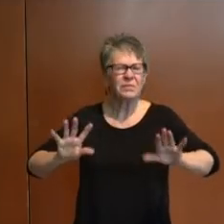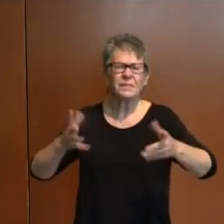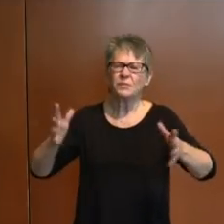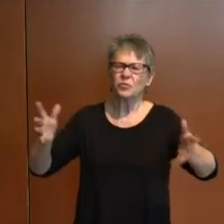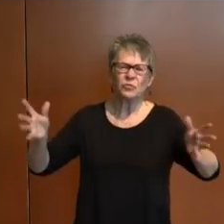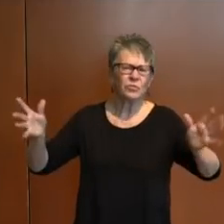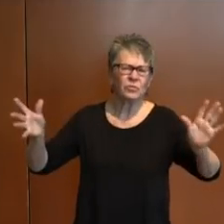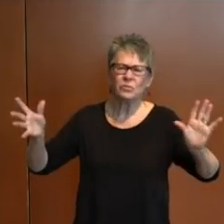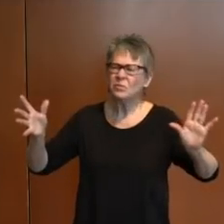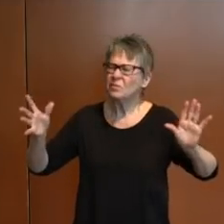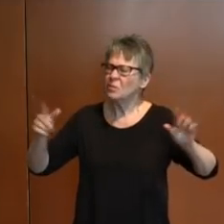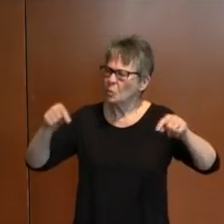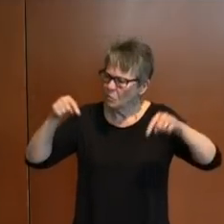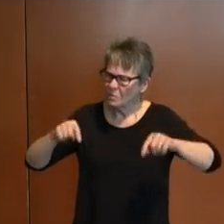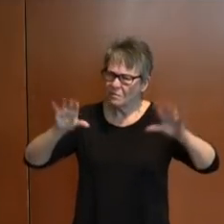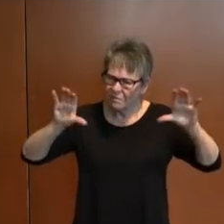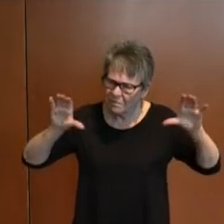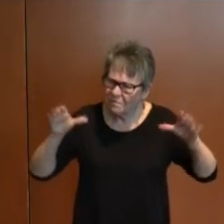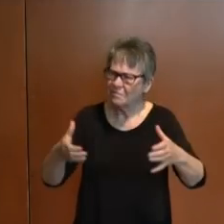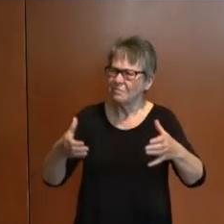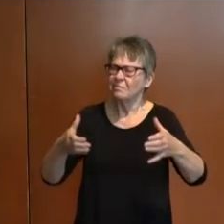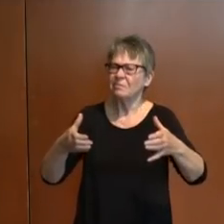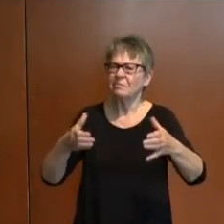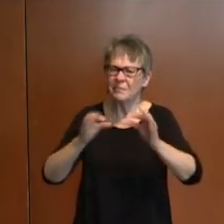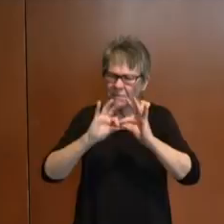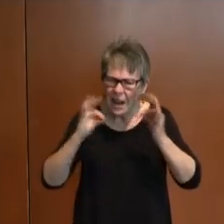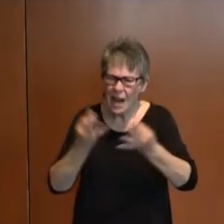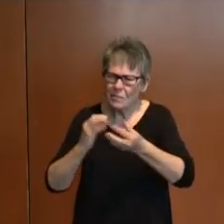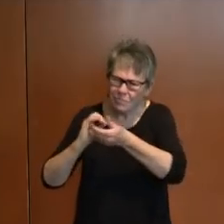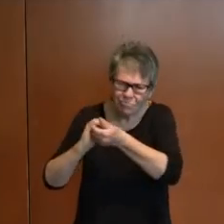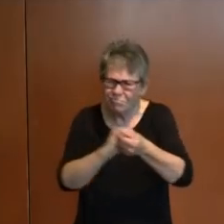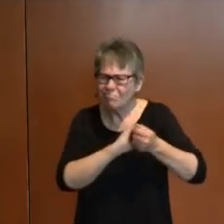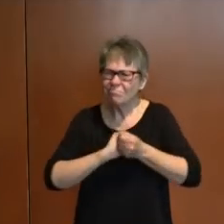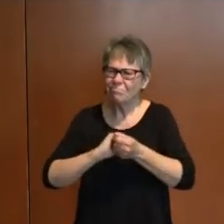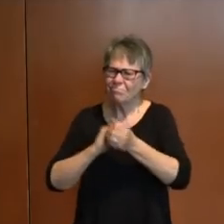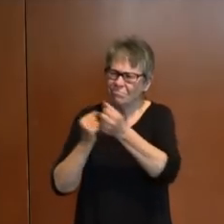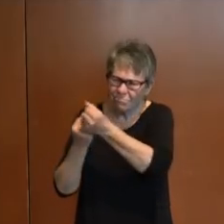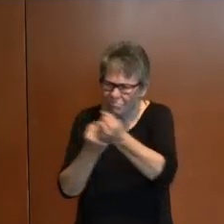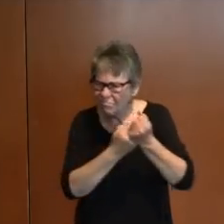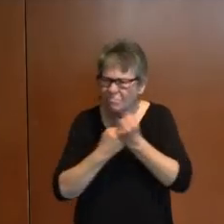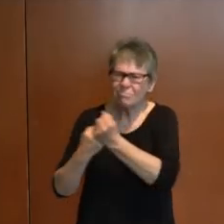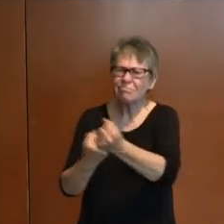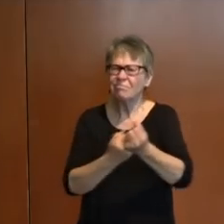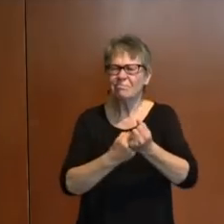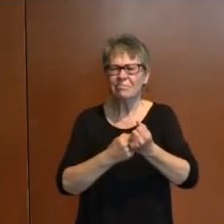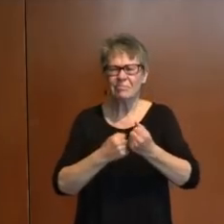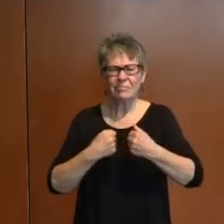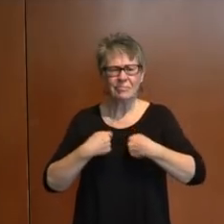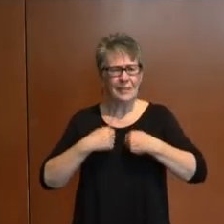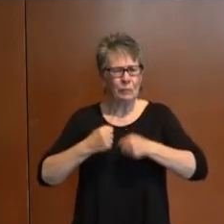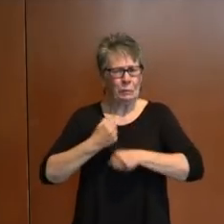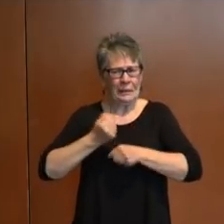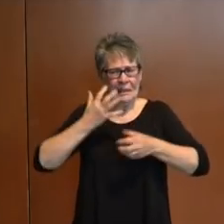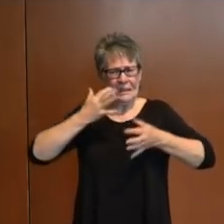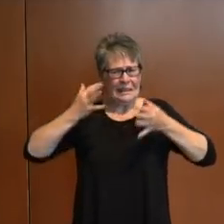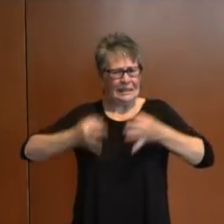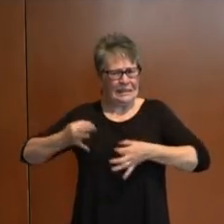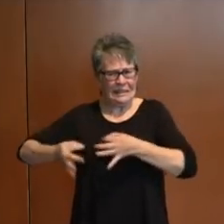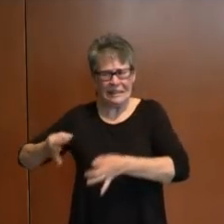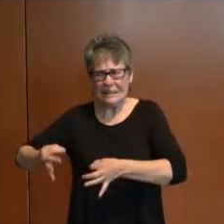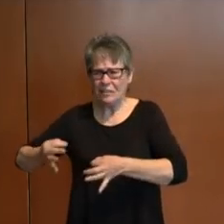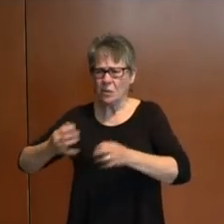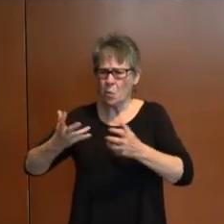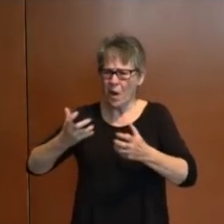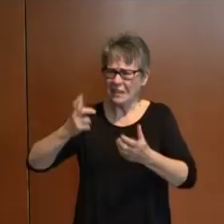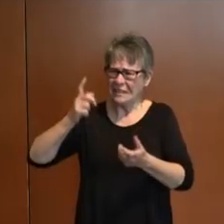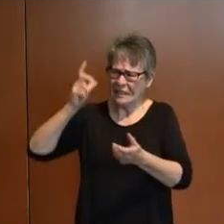great work ethic, being smart. And by doing that, we keep the number of those lost souls as low as possible. We